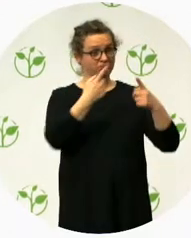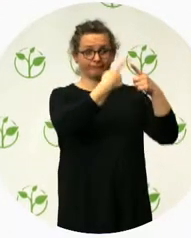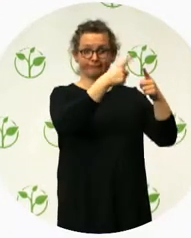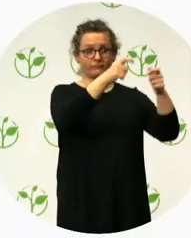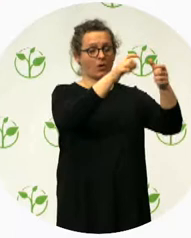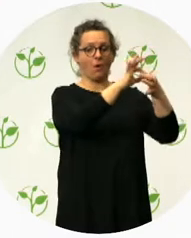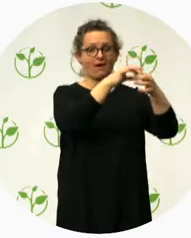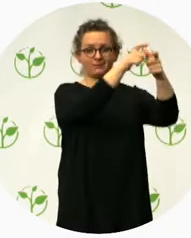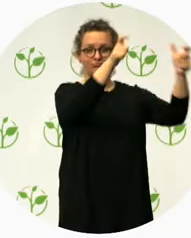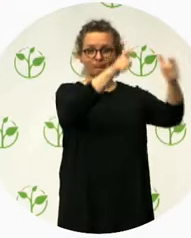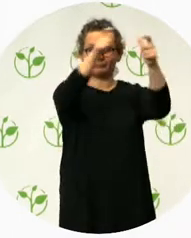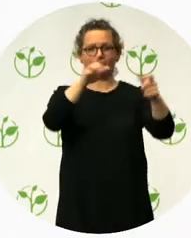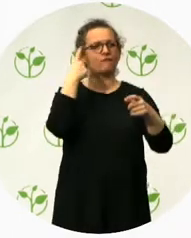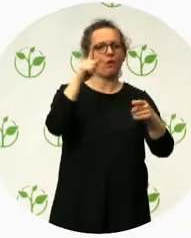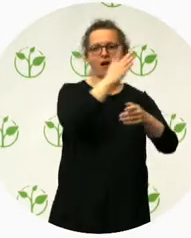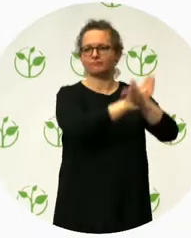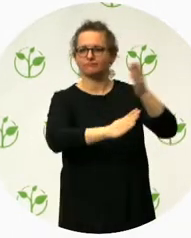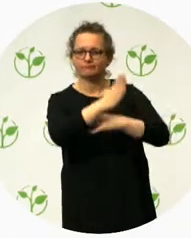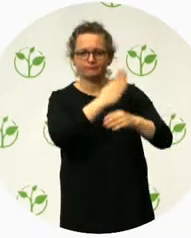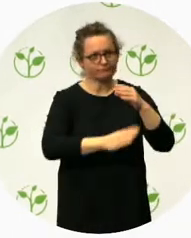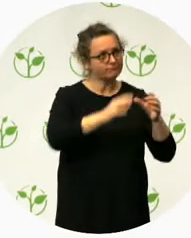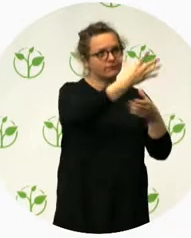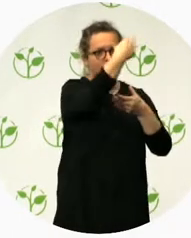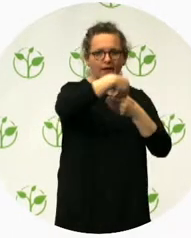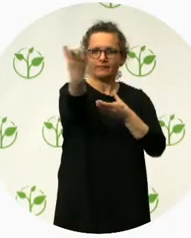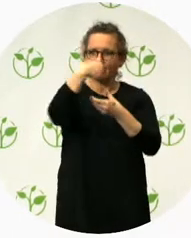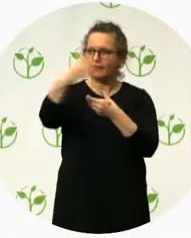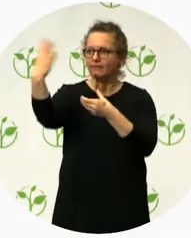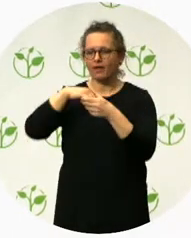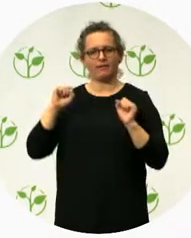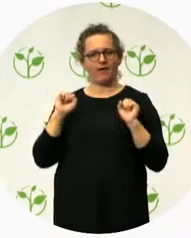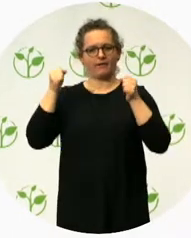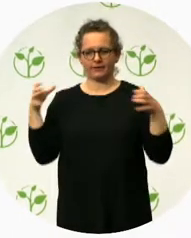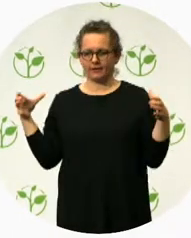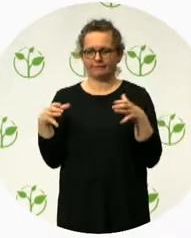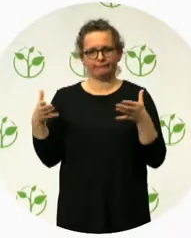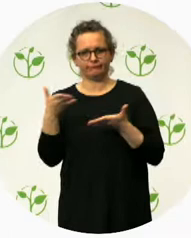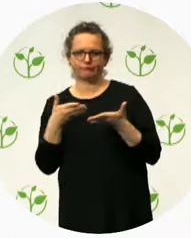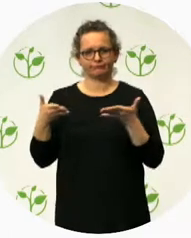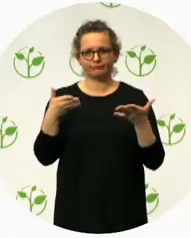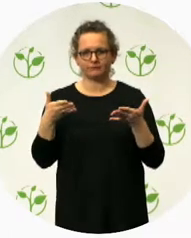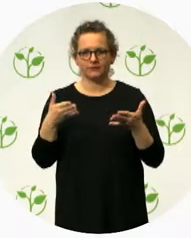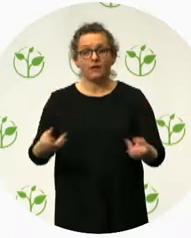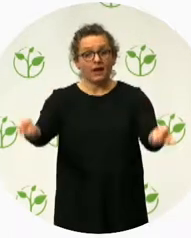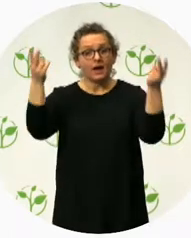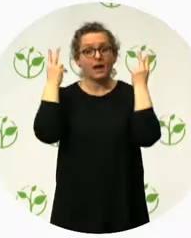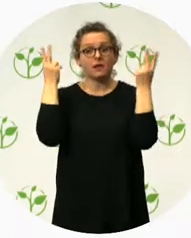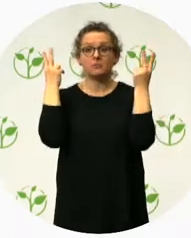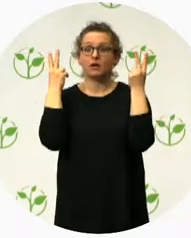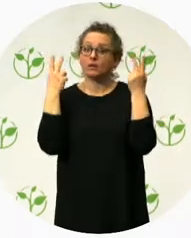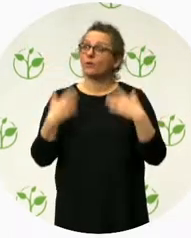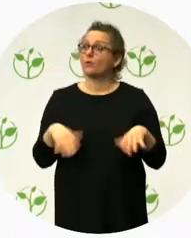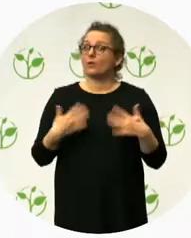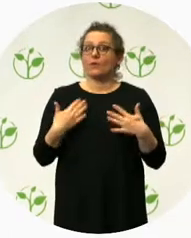actively involved. One crucial question in this context was,